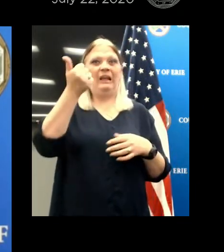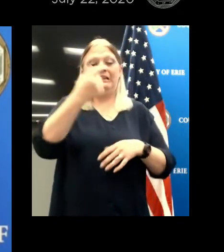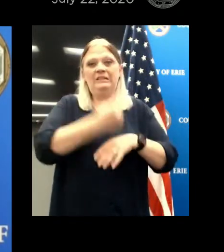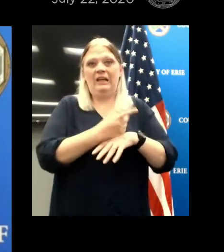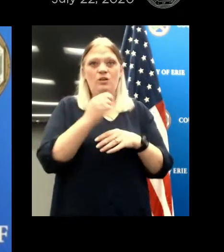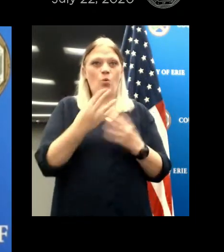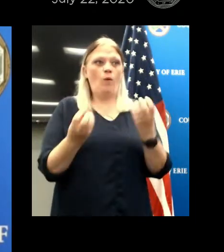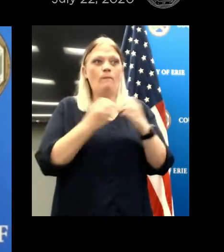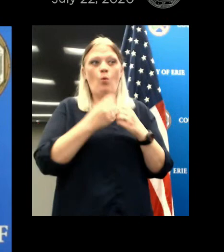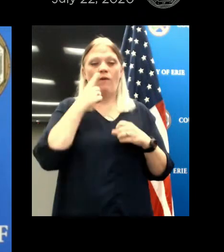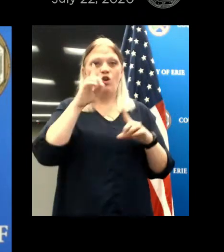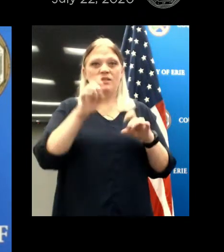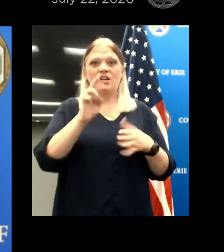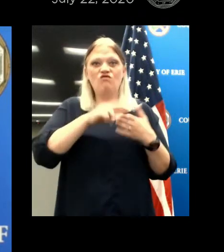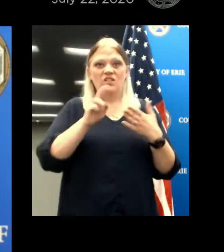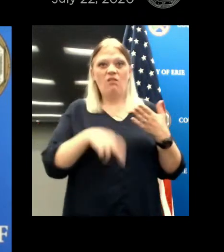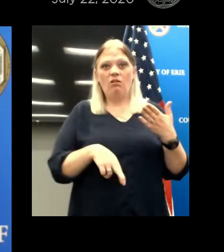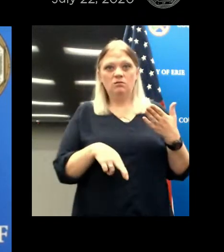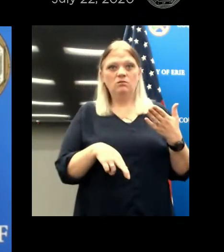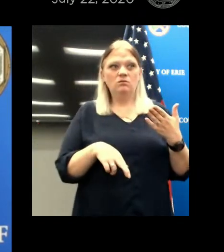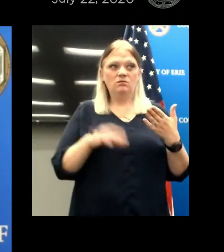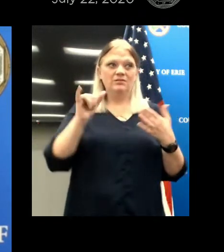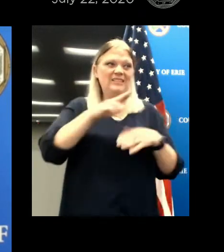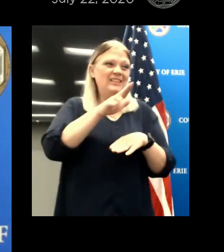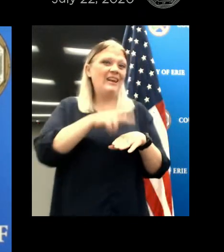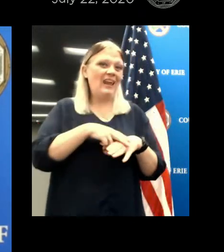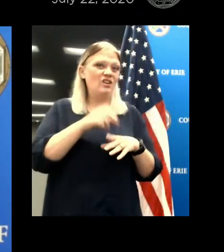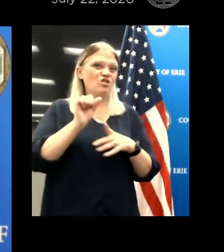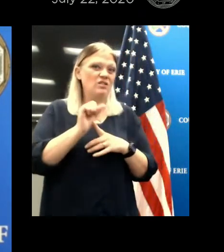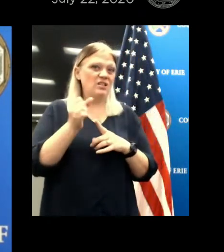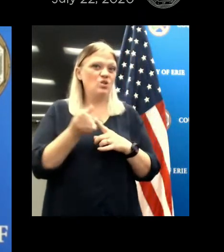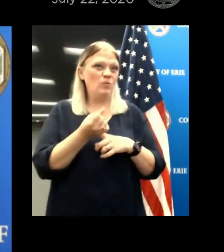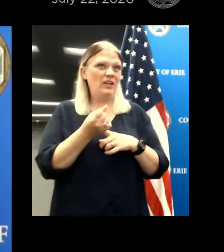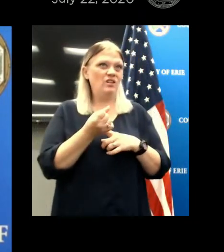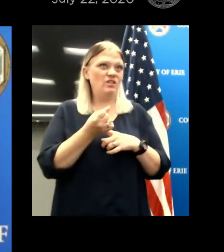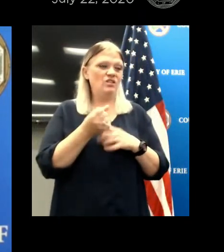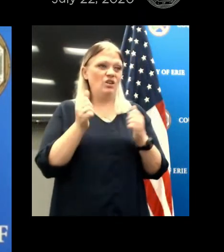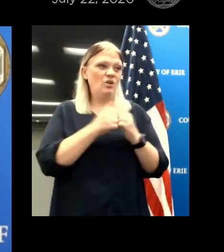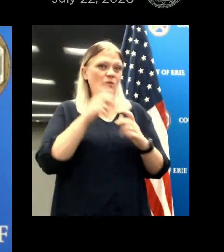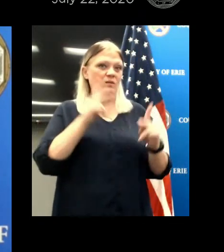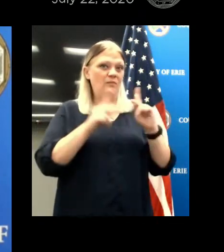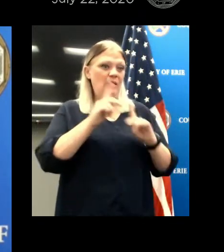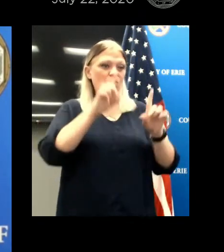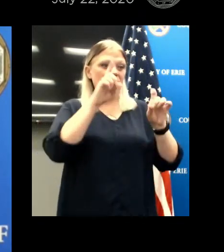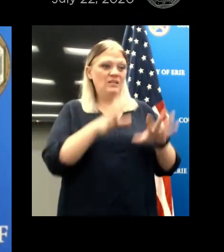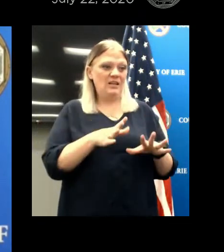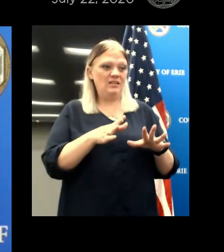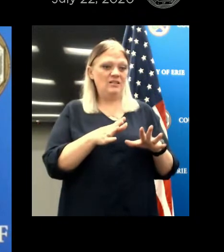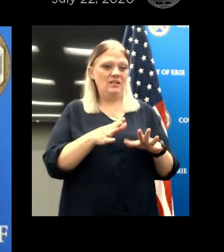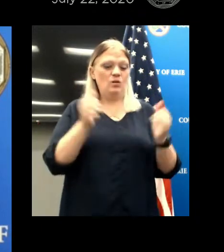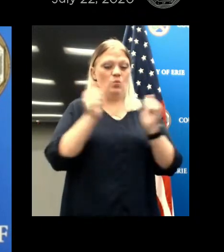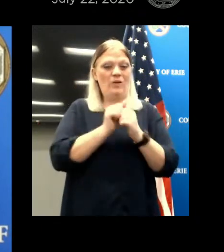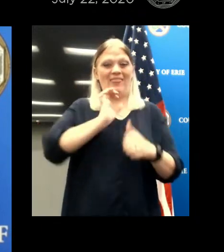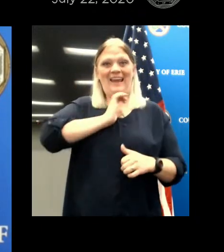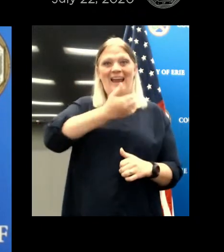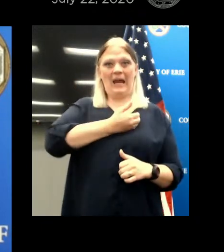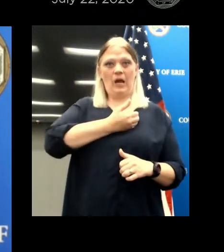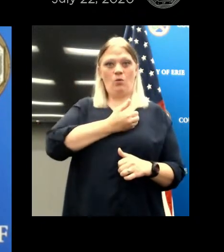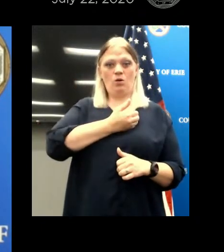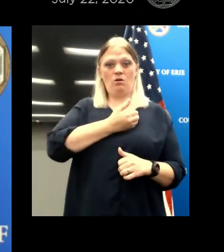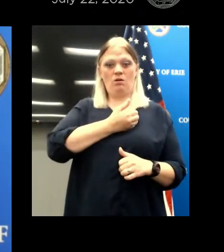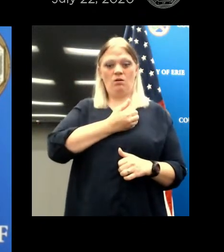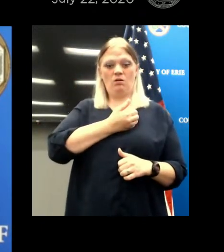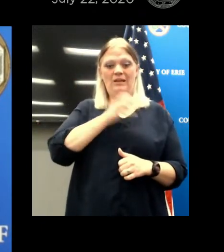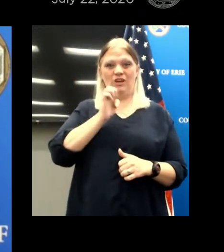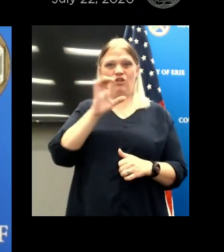for their test results. That's a national situation, which with people who are tested by our Erie County Public Health Lab at